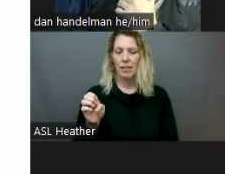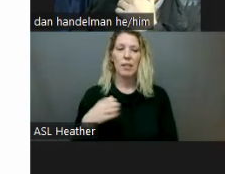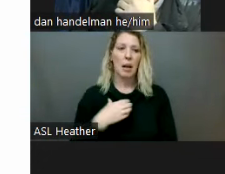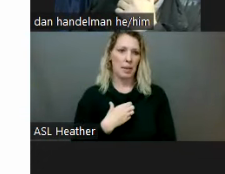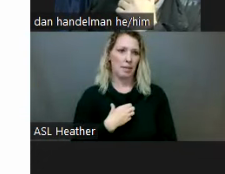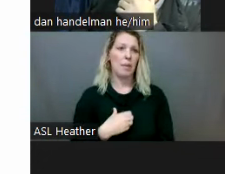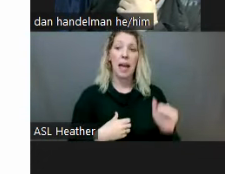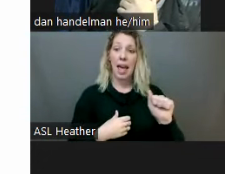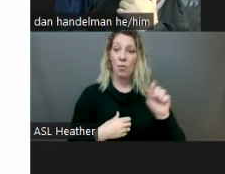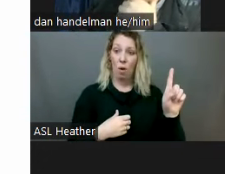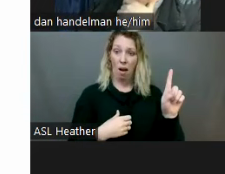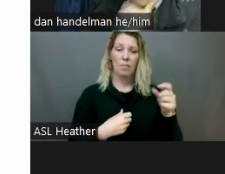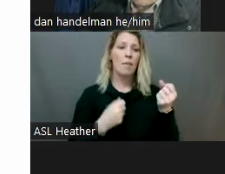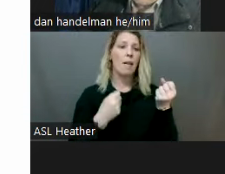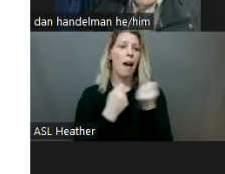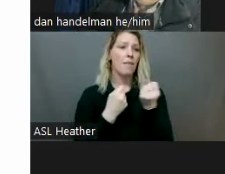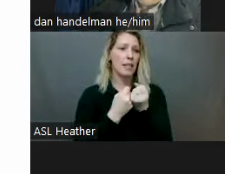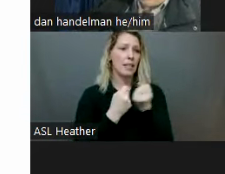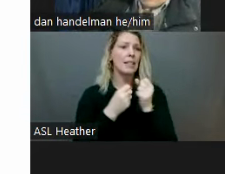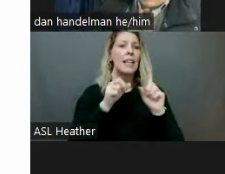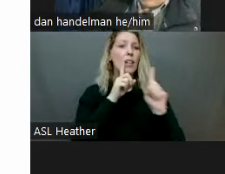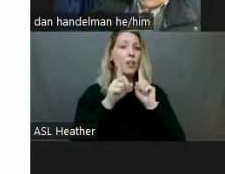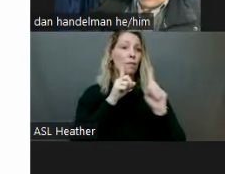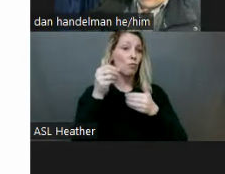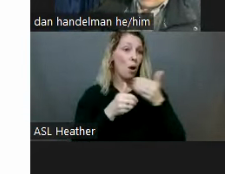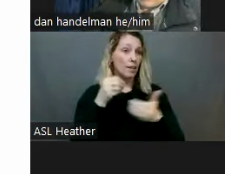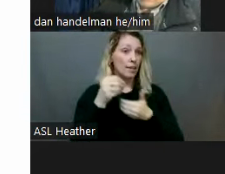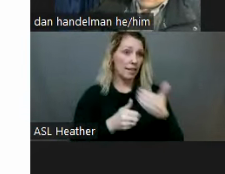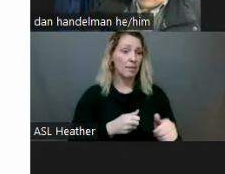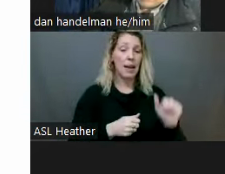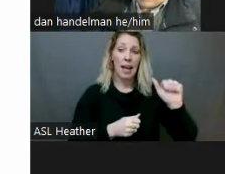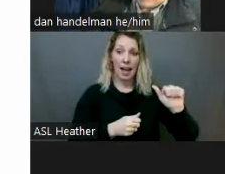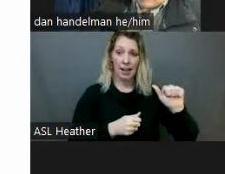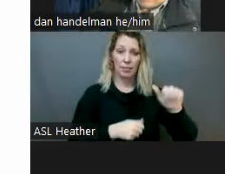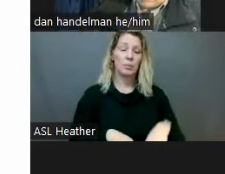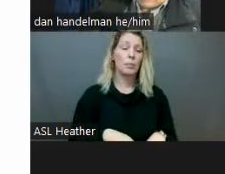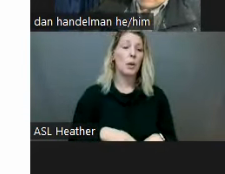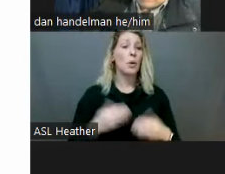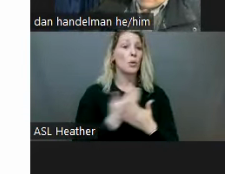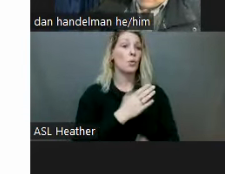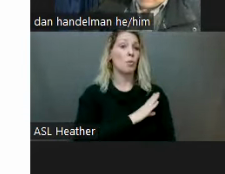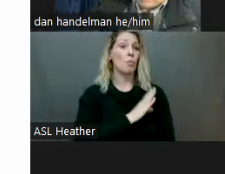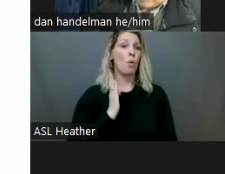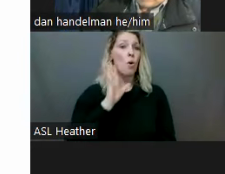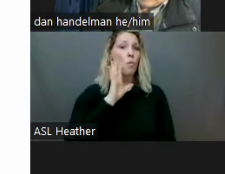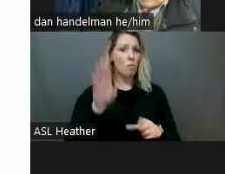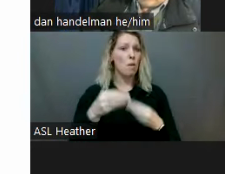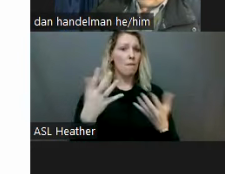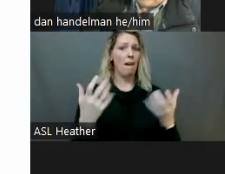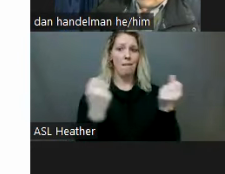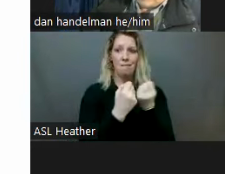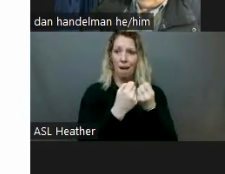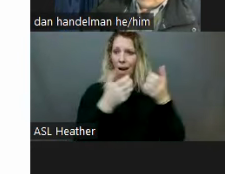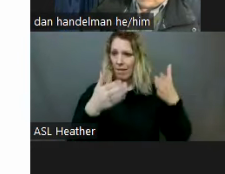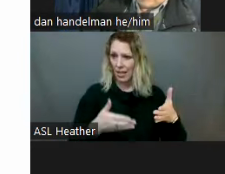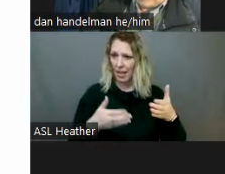A1, advocates and interview process. A, the new board will provide an advocate